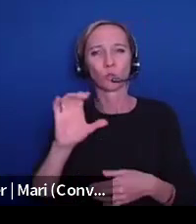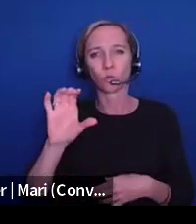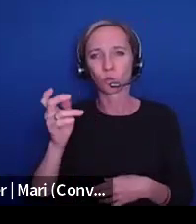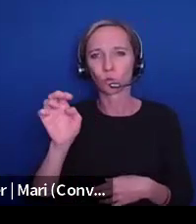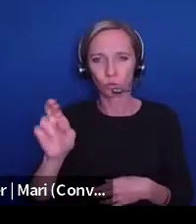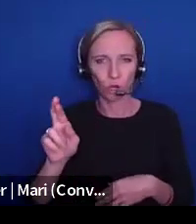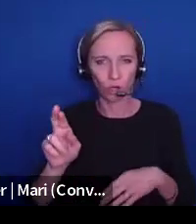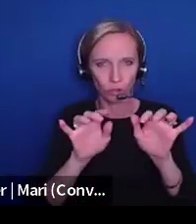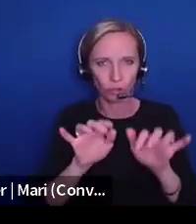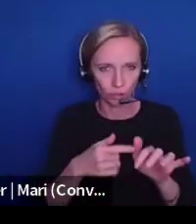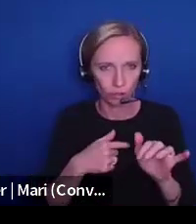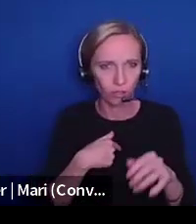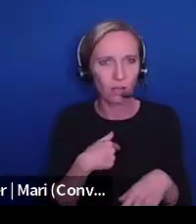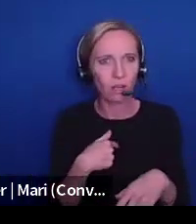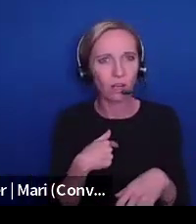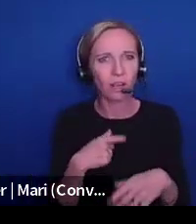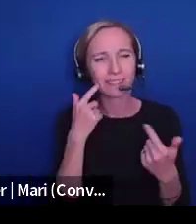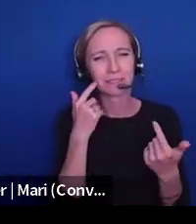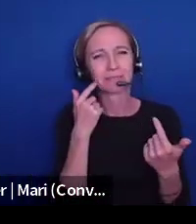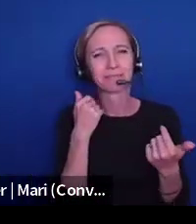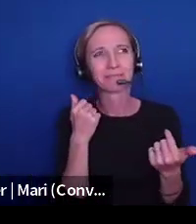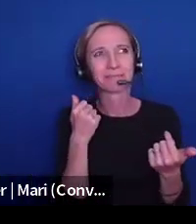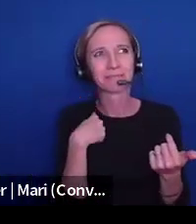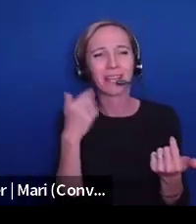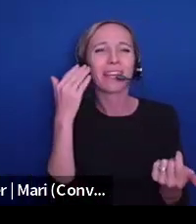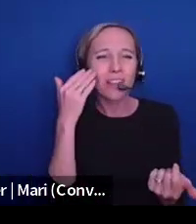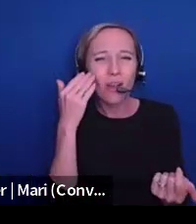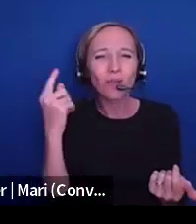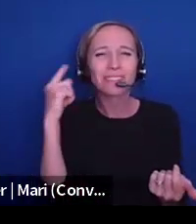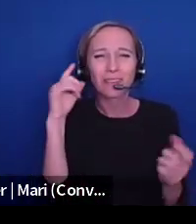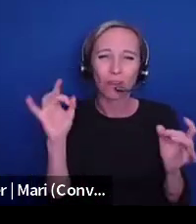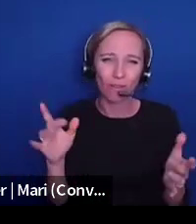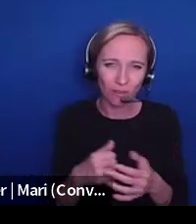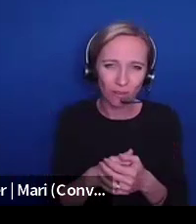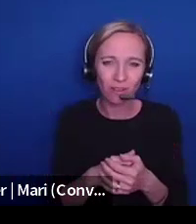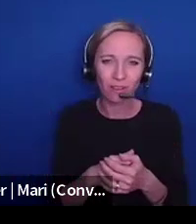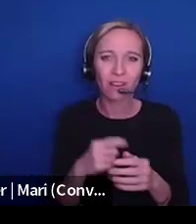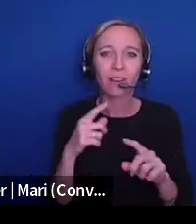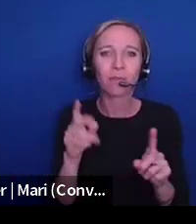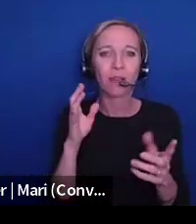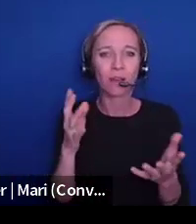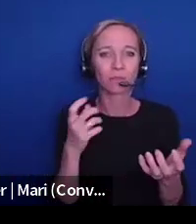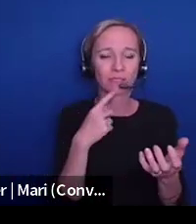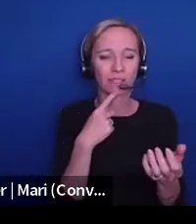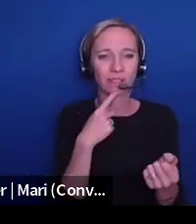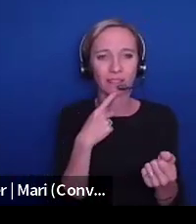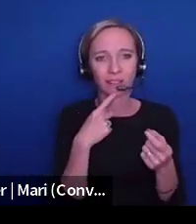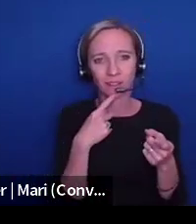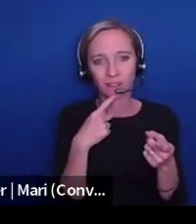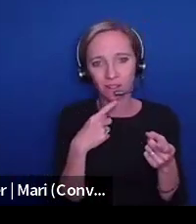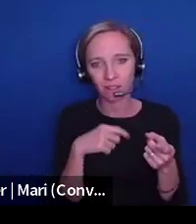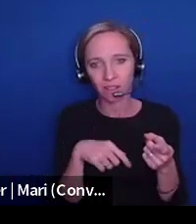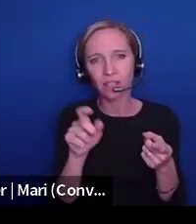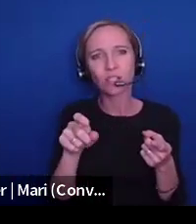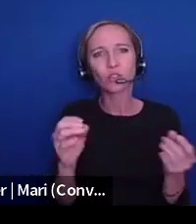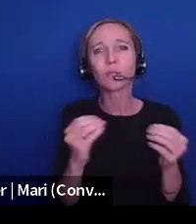that I wanted to. I know it's going to sound horrible, but I'm going to say it